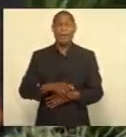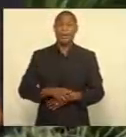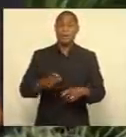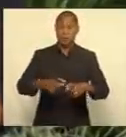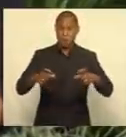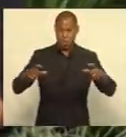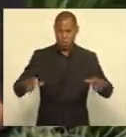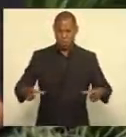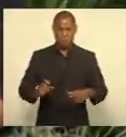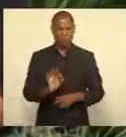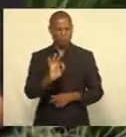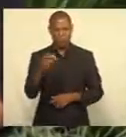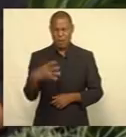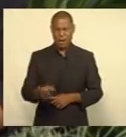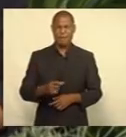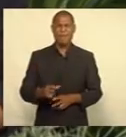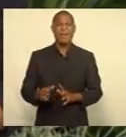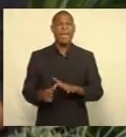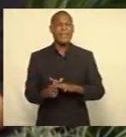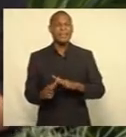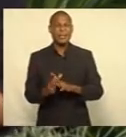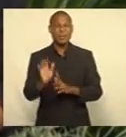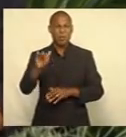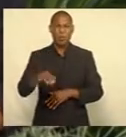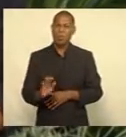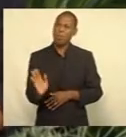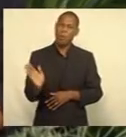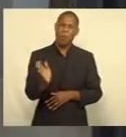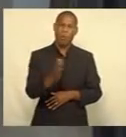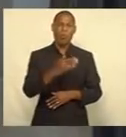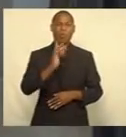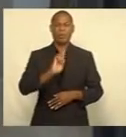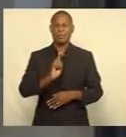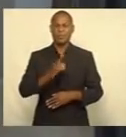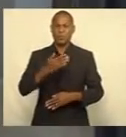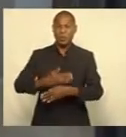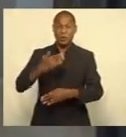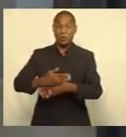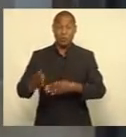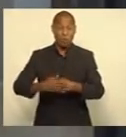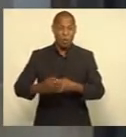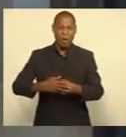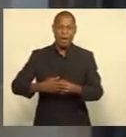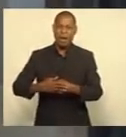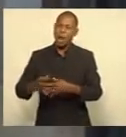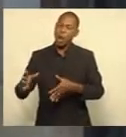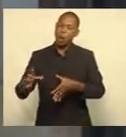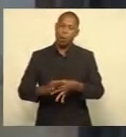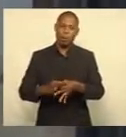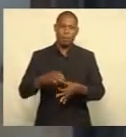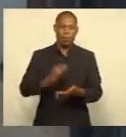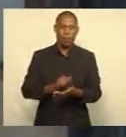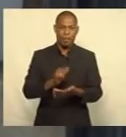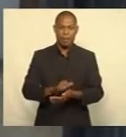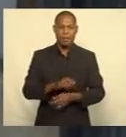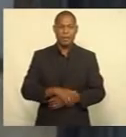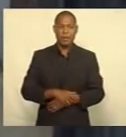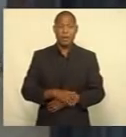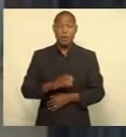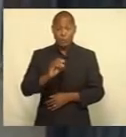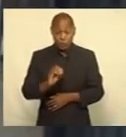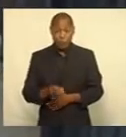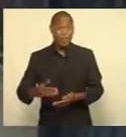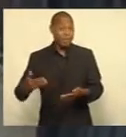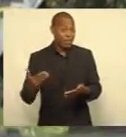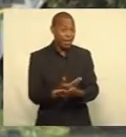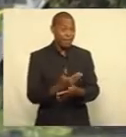means, as all windows and doors were securely locked. O'Hanlon testified that officers were able to get inside with the help